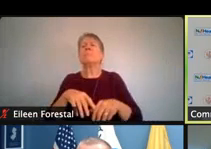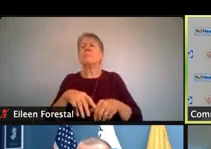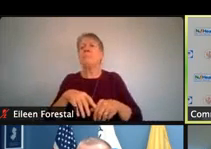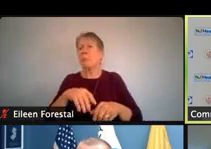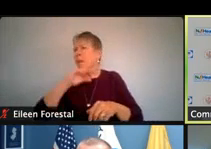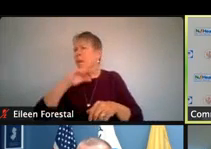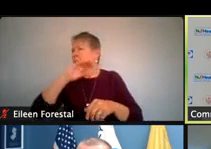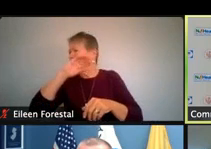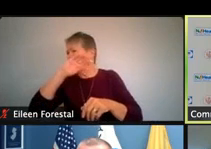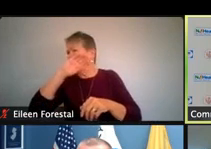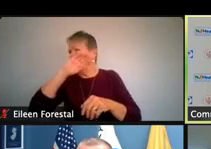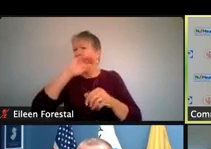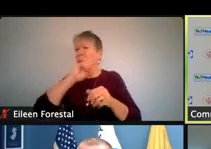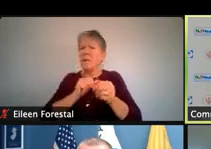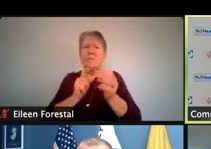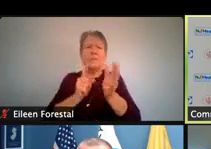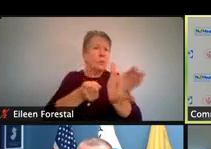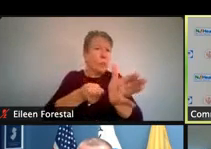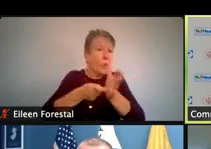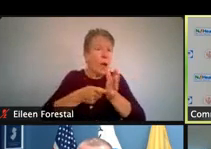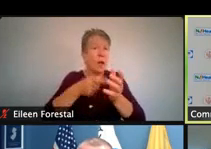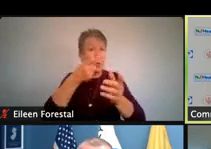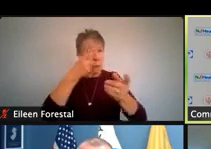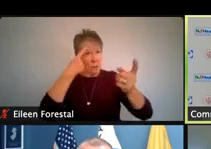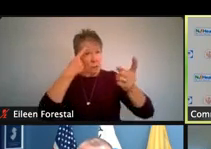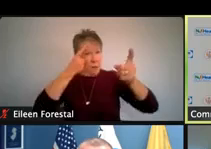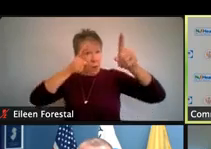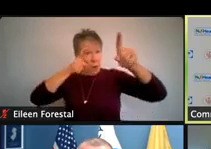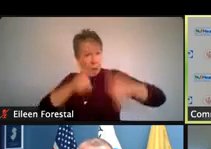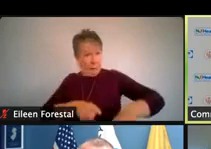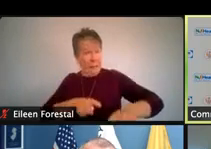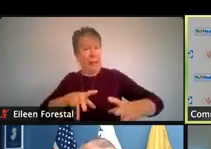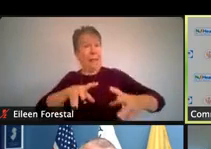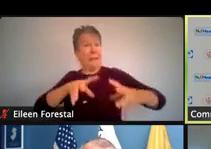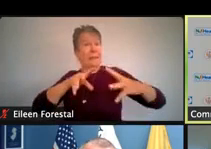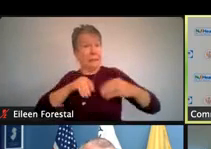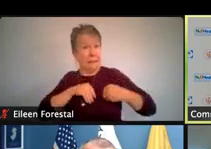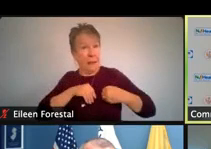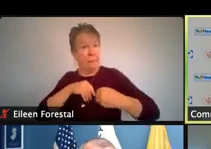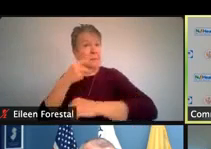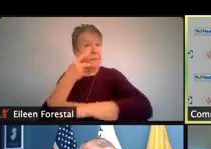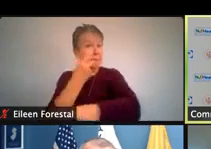of a mass vaccination program. So more to come on that.